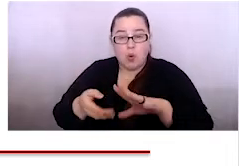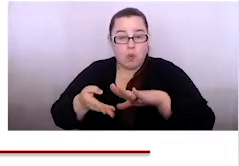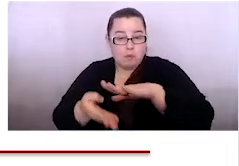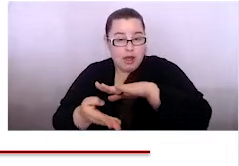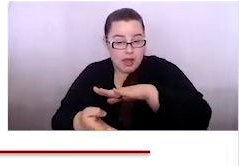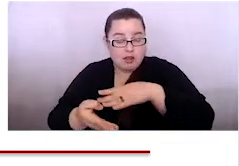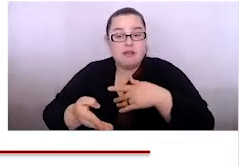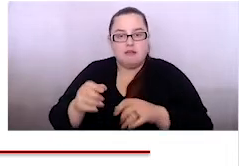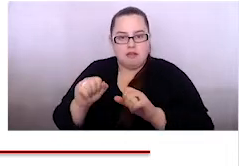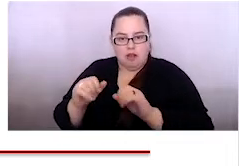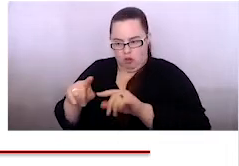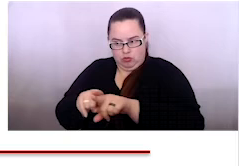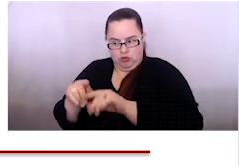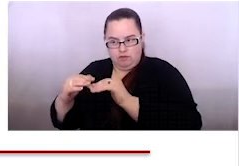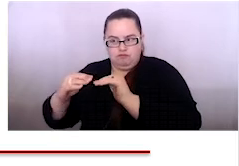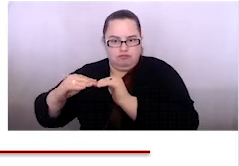food.